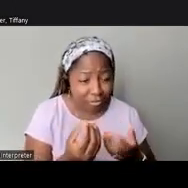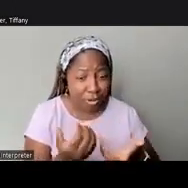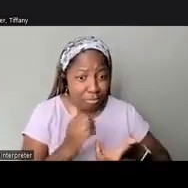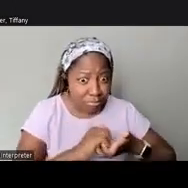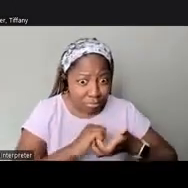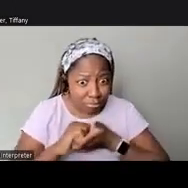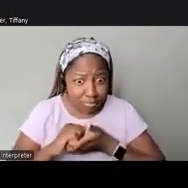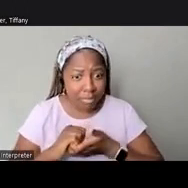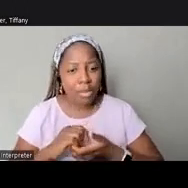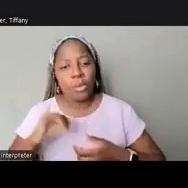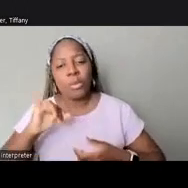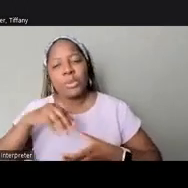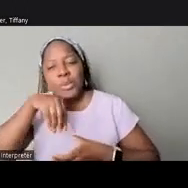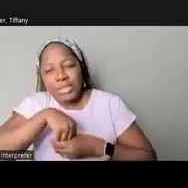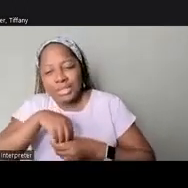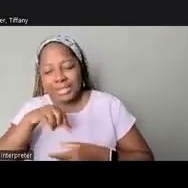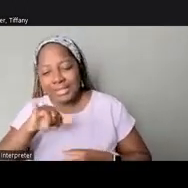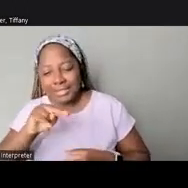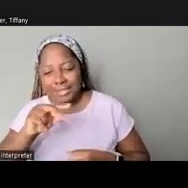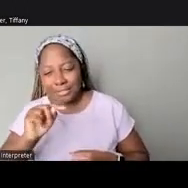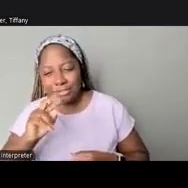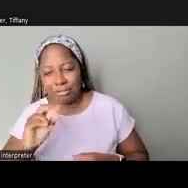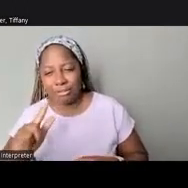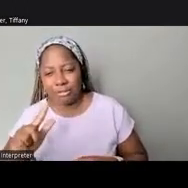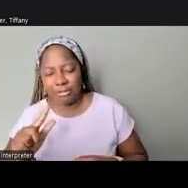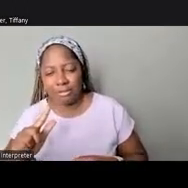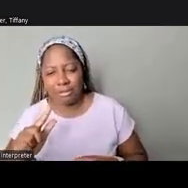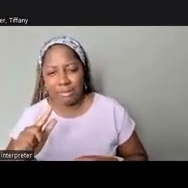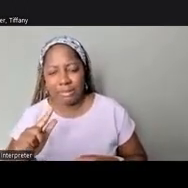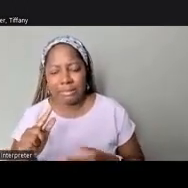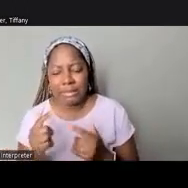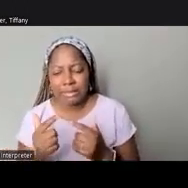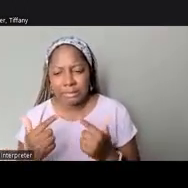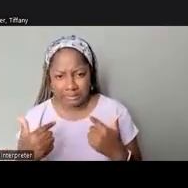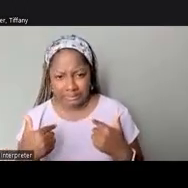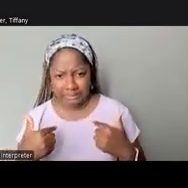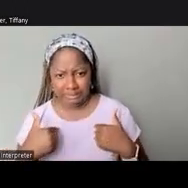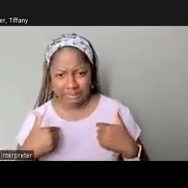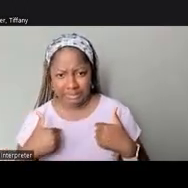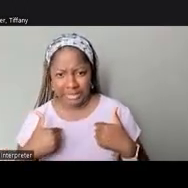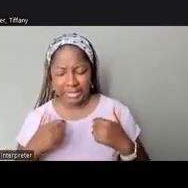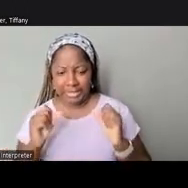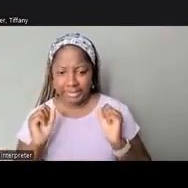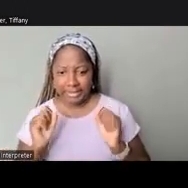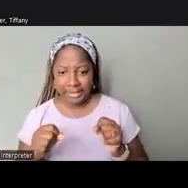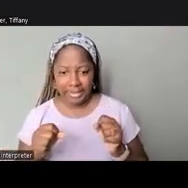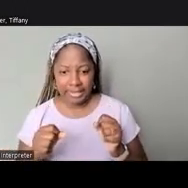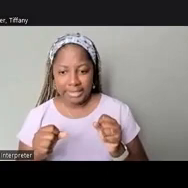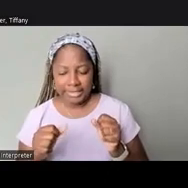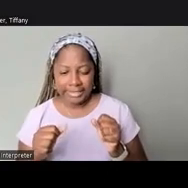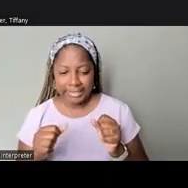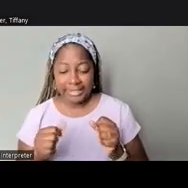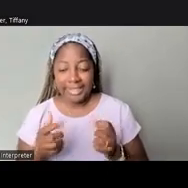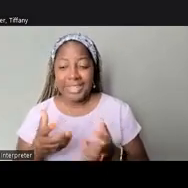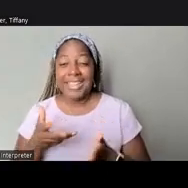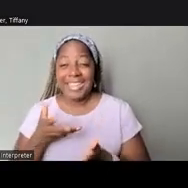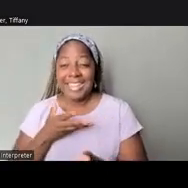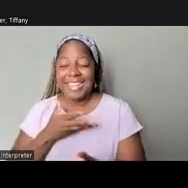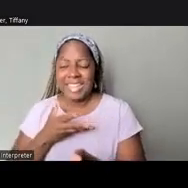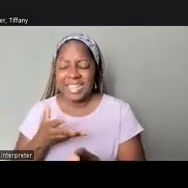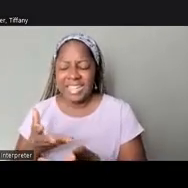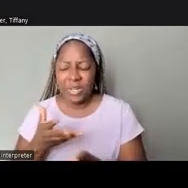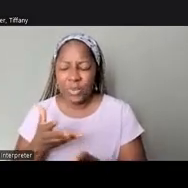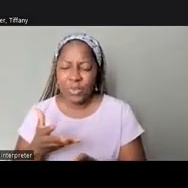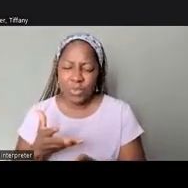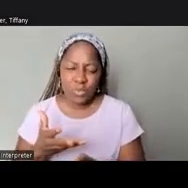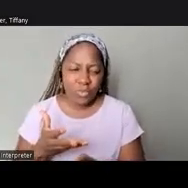talk about today. Like, what is it that allows me to say the hard thing in the conversation, like the conversation